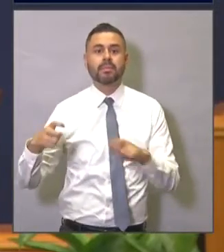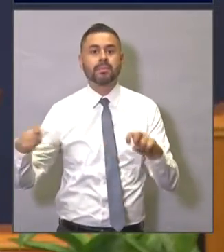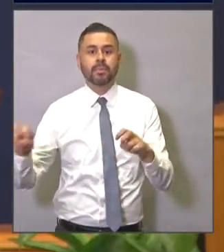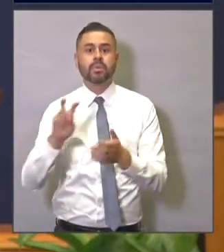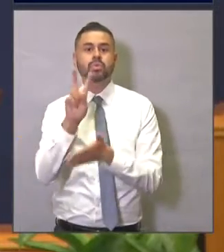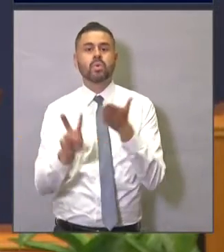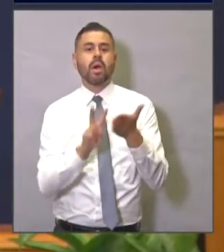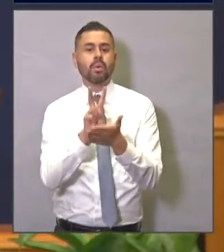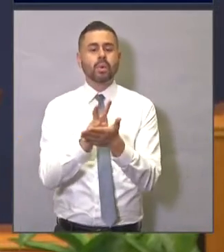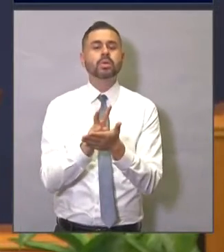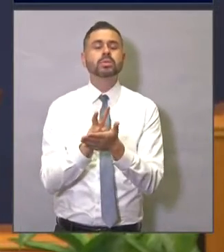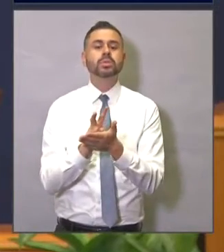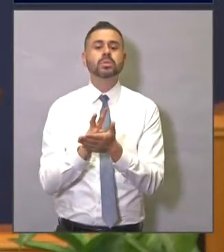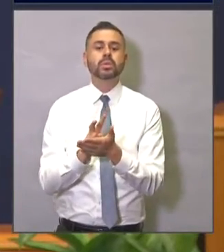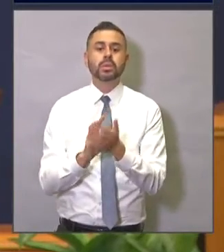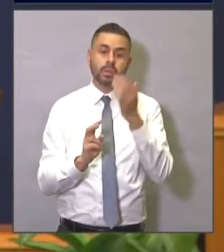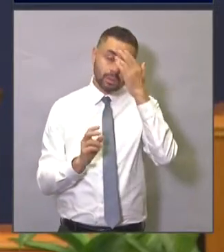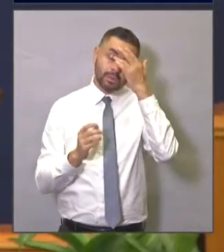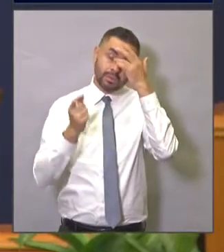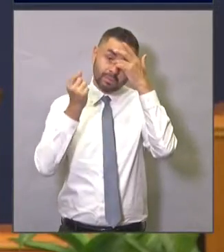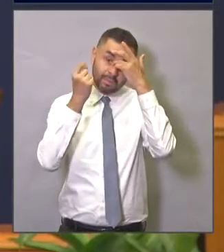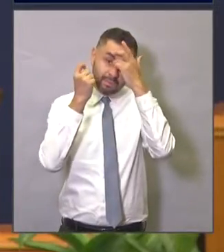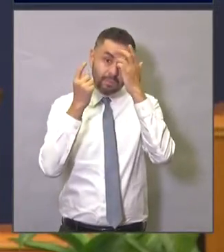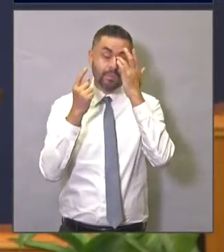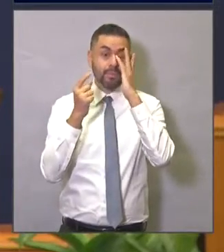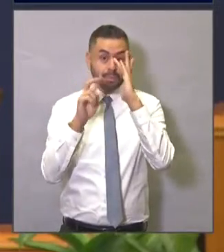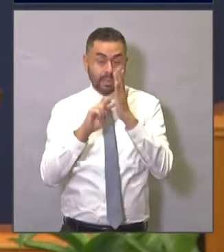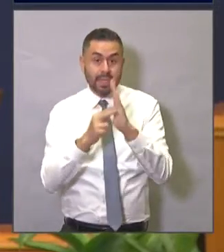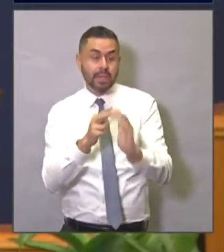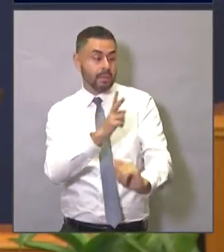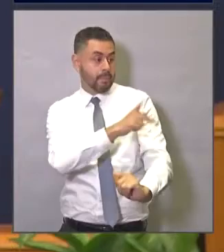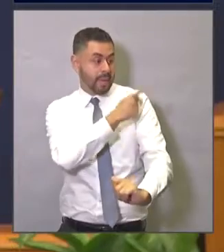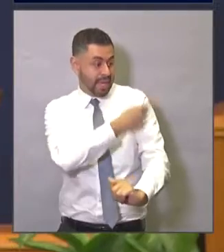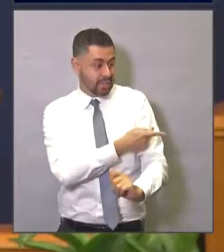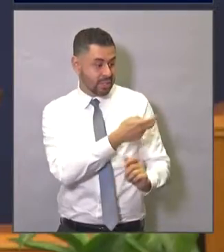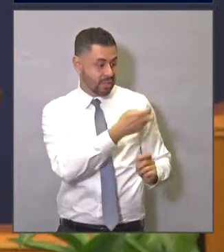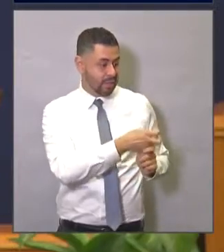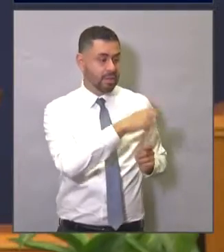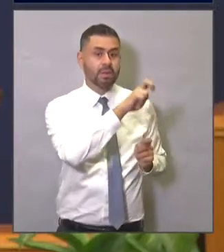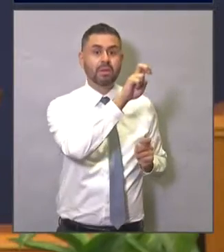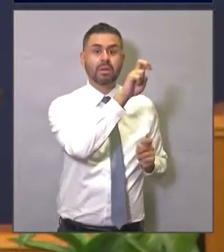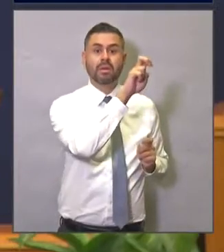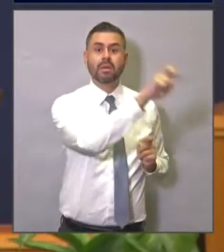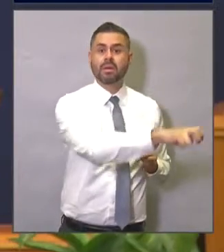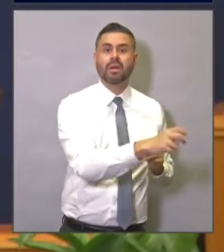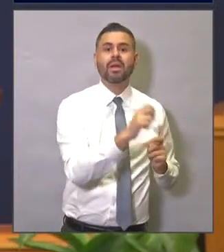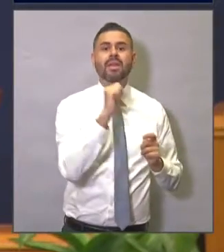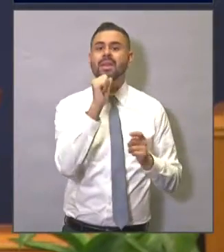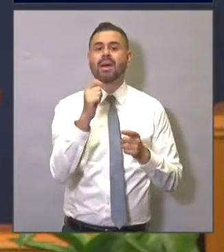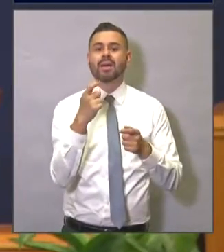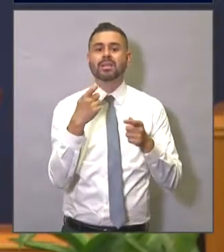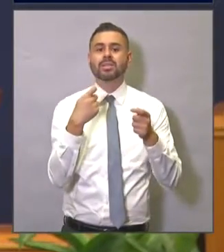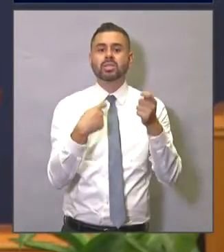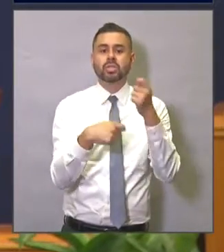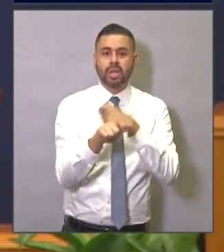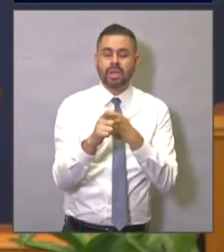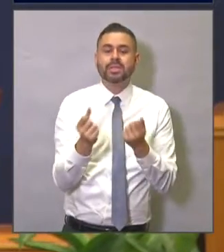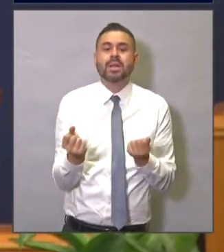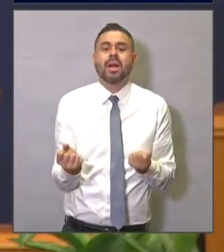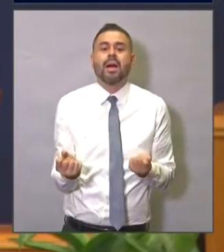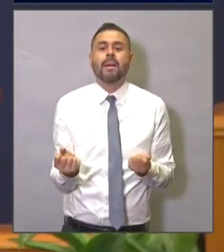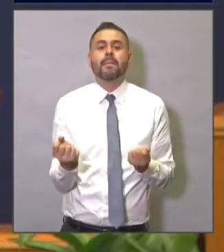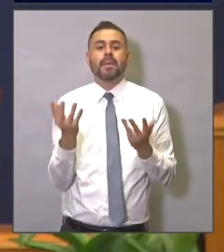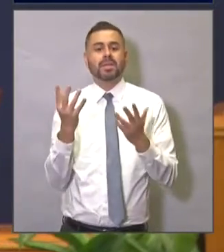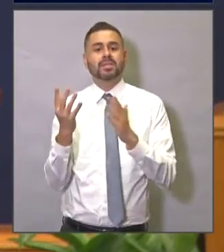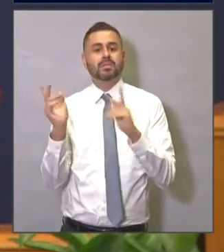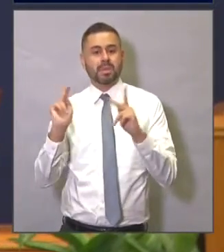2-hour increments because it results in really moving patients around from site to site and doesn't fundamentally alter that supply-demand